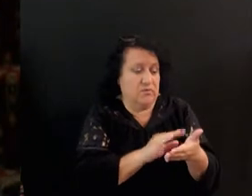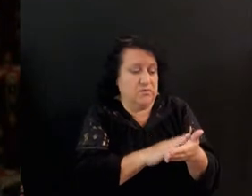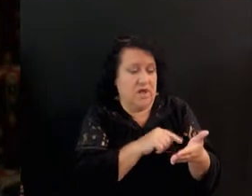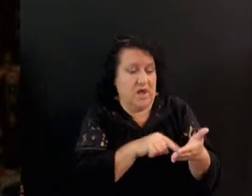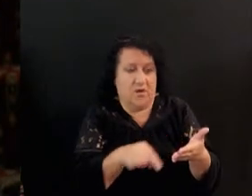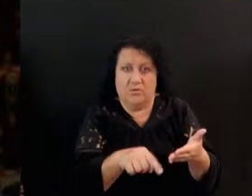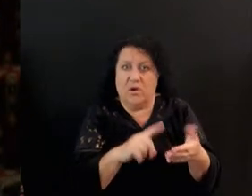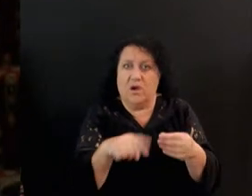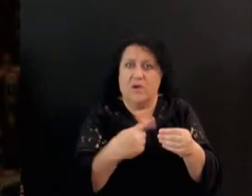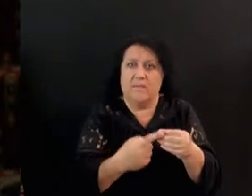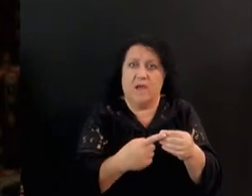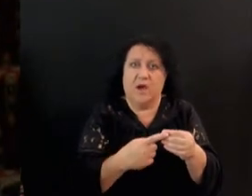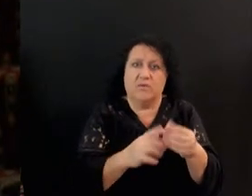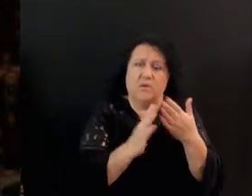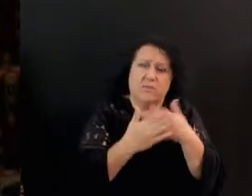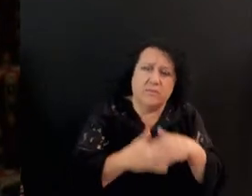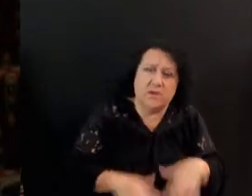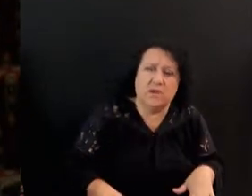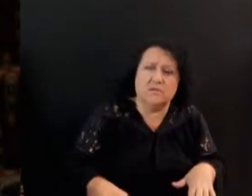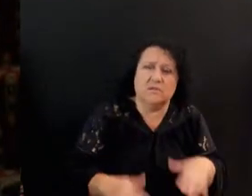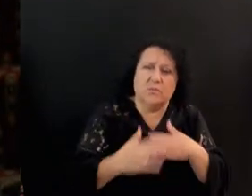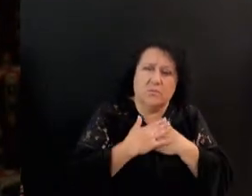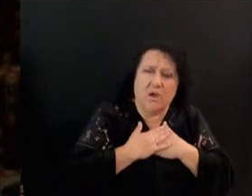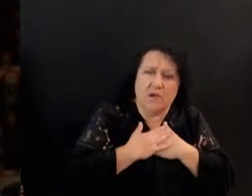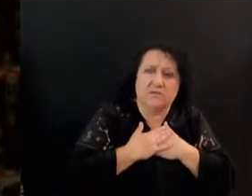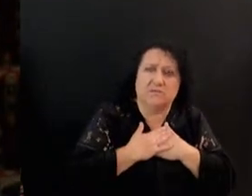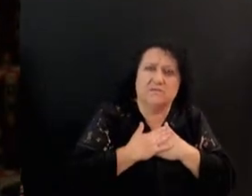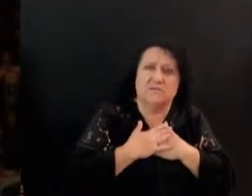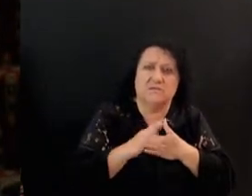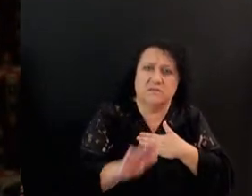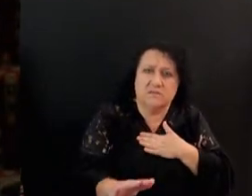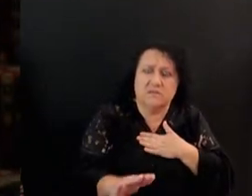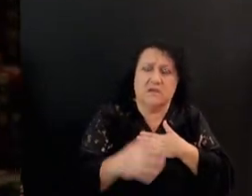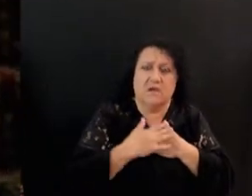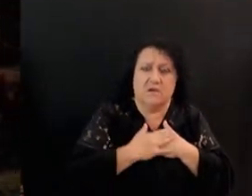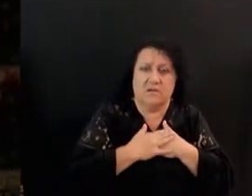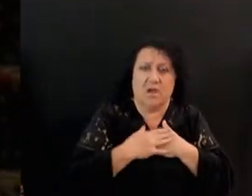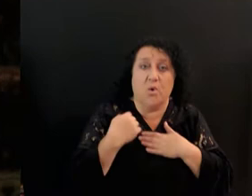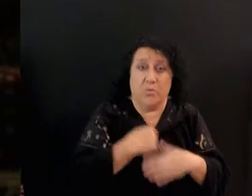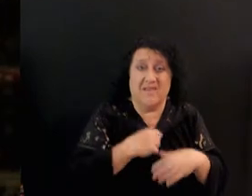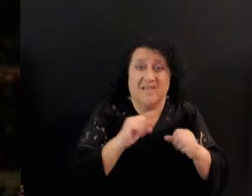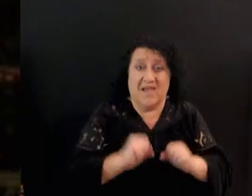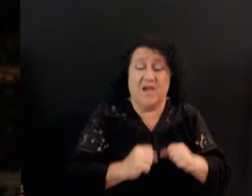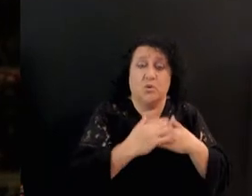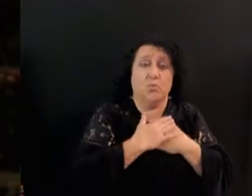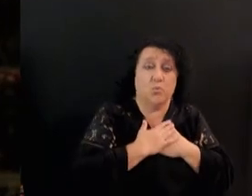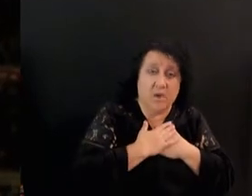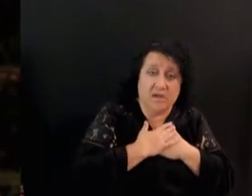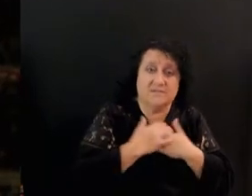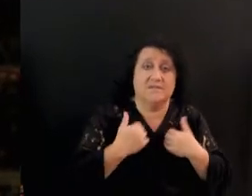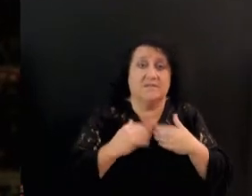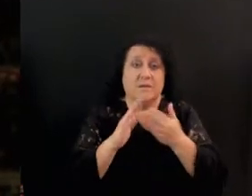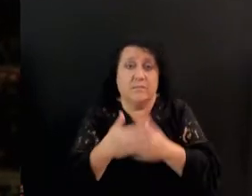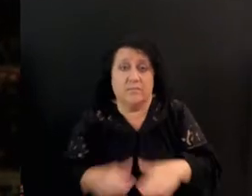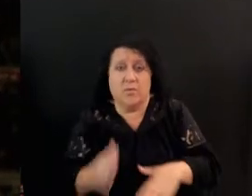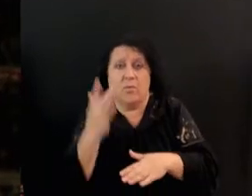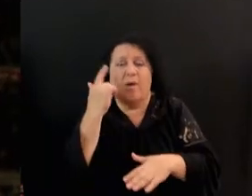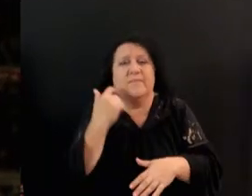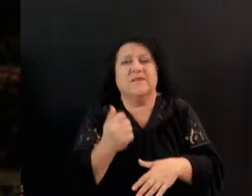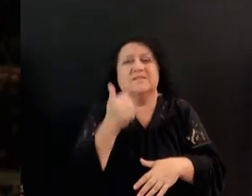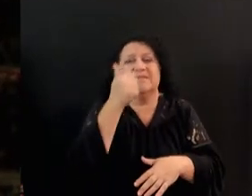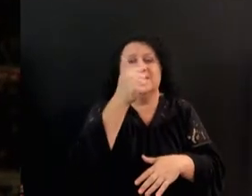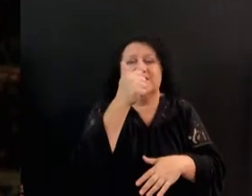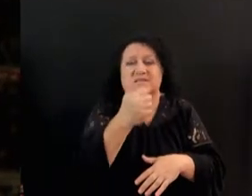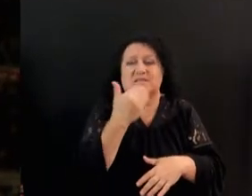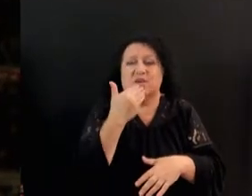His direction, his leading, we can rest in these things because he is the good shepherd. He